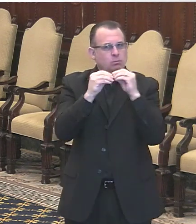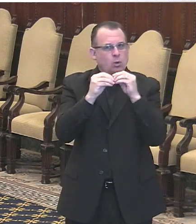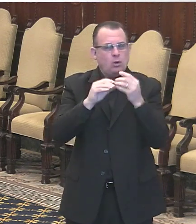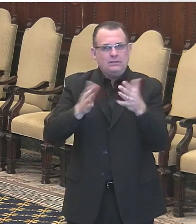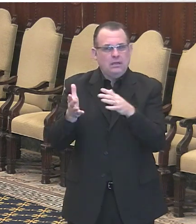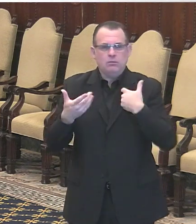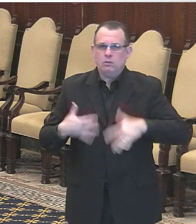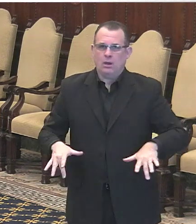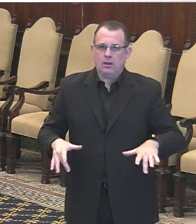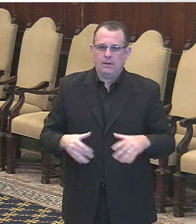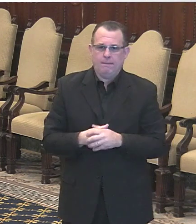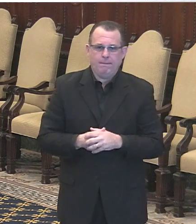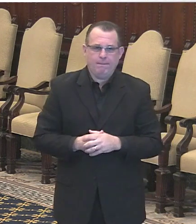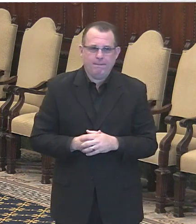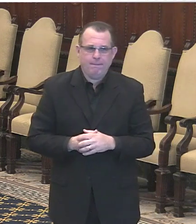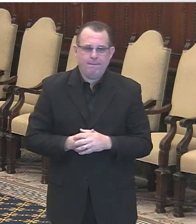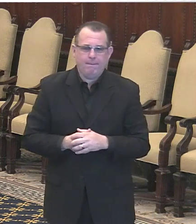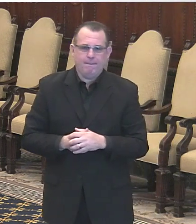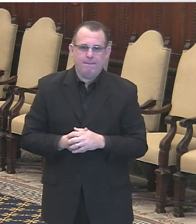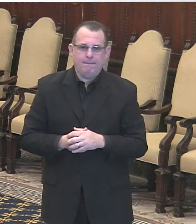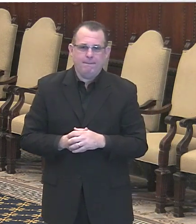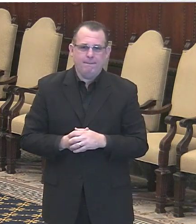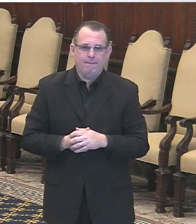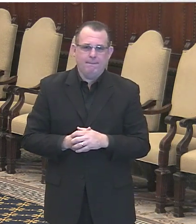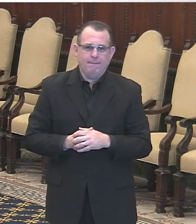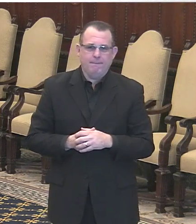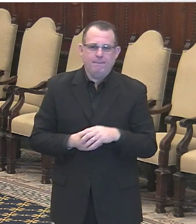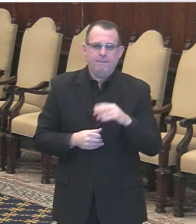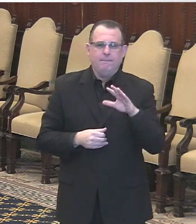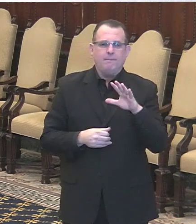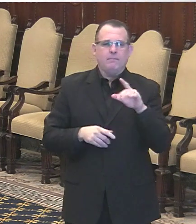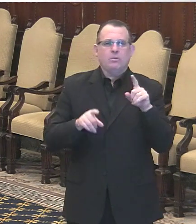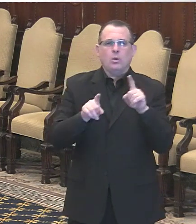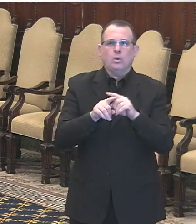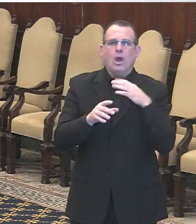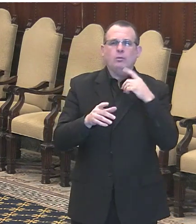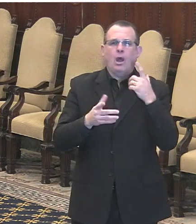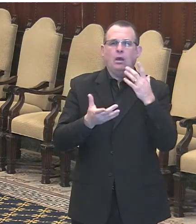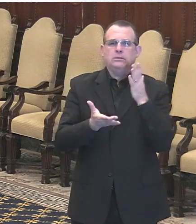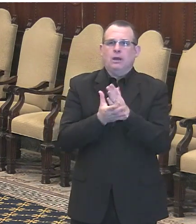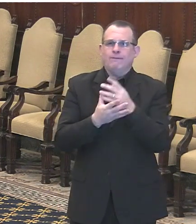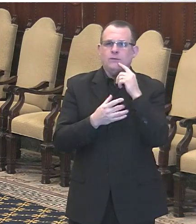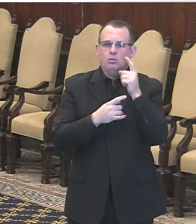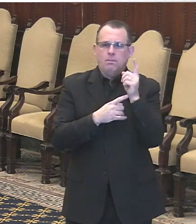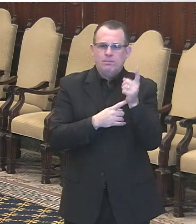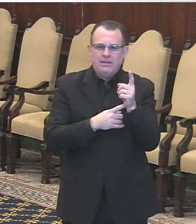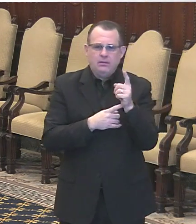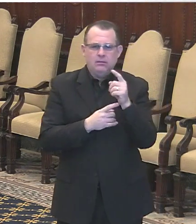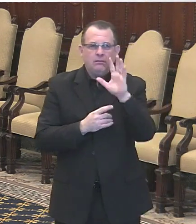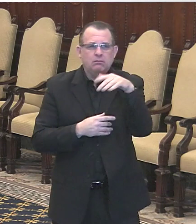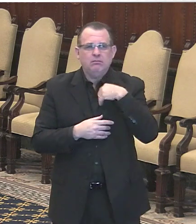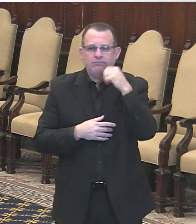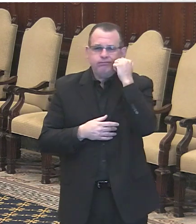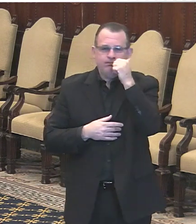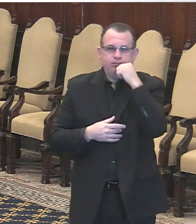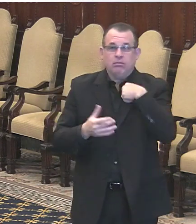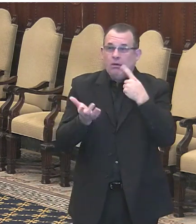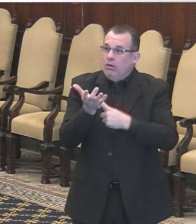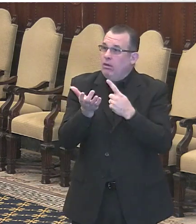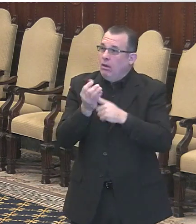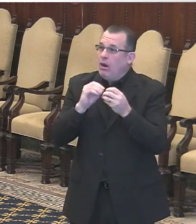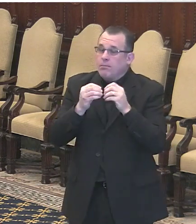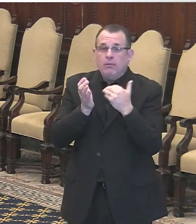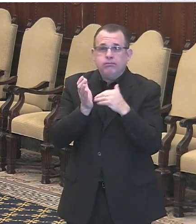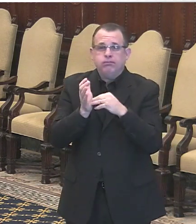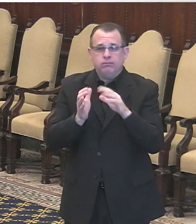also worth, while we're talking about these numbers, to just stop for a minute. Every day here I come and I talk about the numbers. I recognize that this are not just numbers,